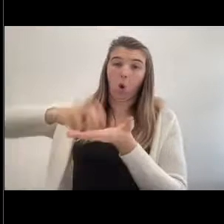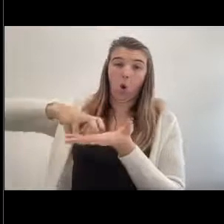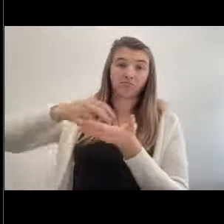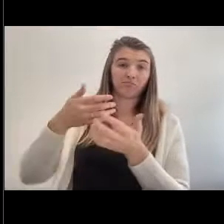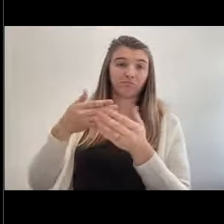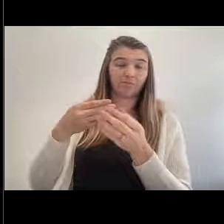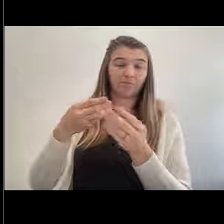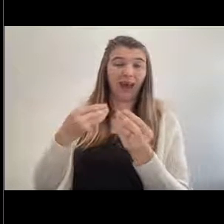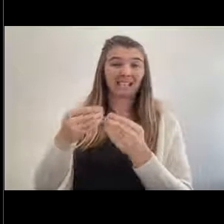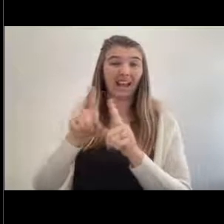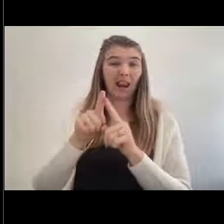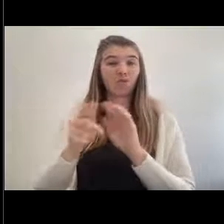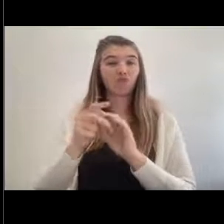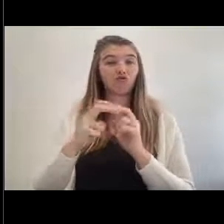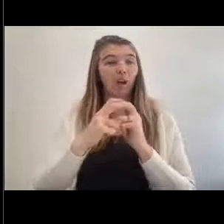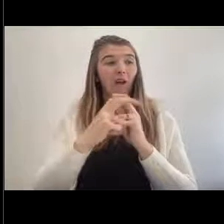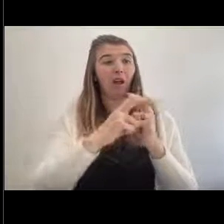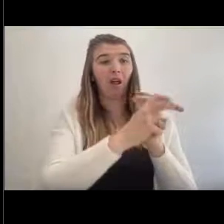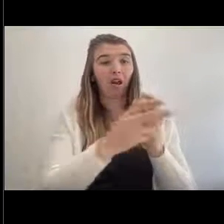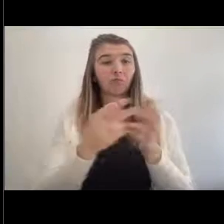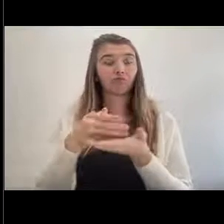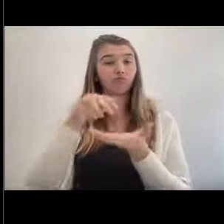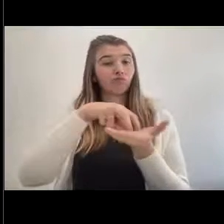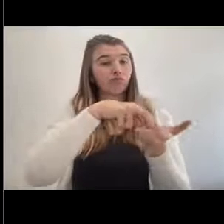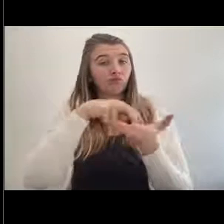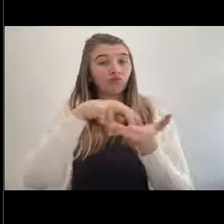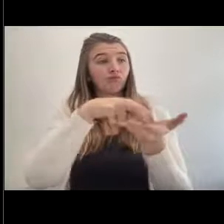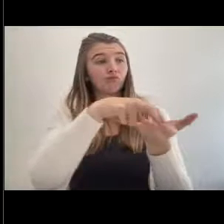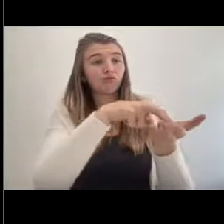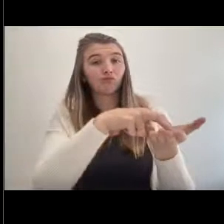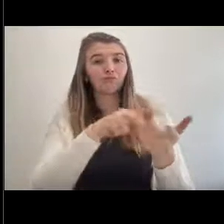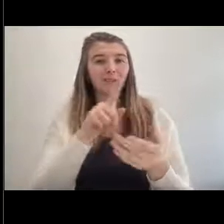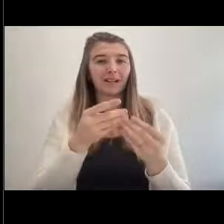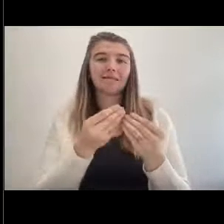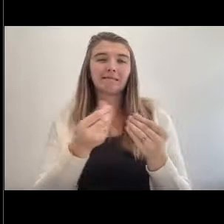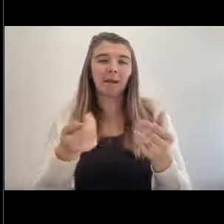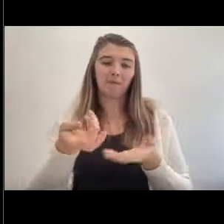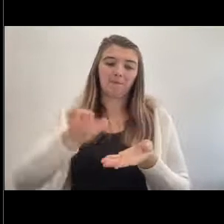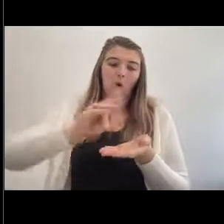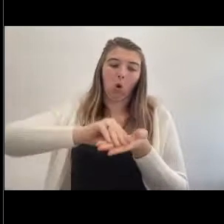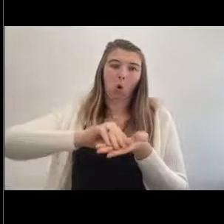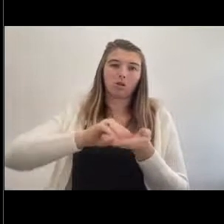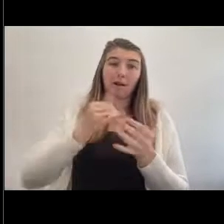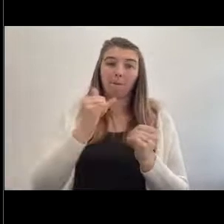plastic biodegradation, as we've kind of just heard a bit about, it refers to the biological